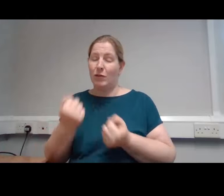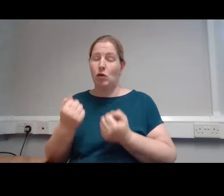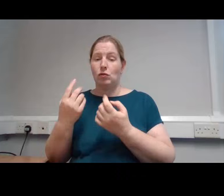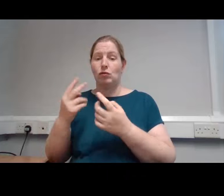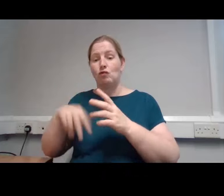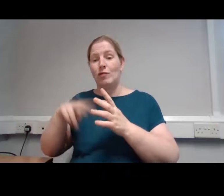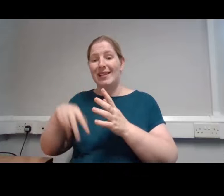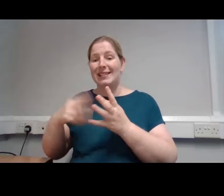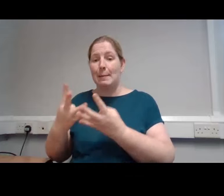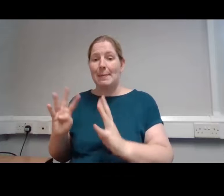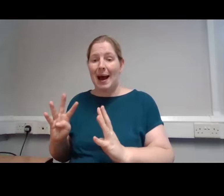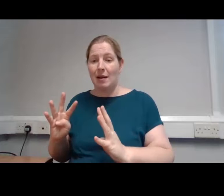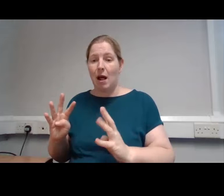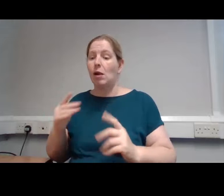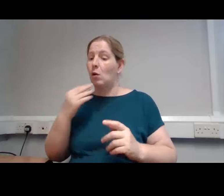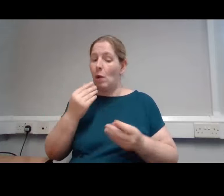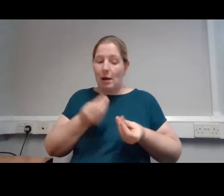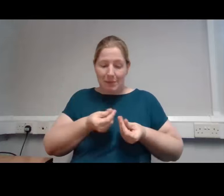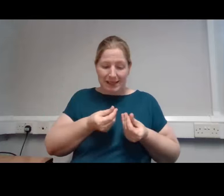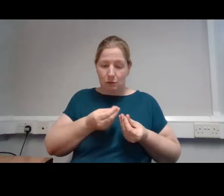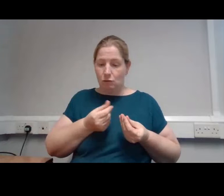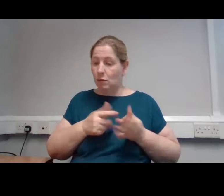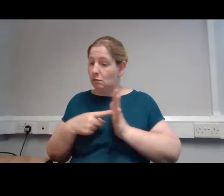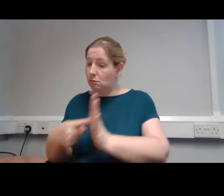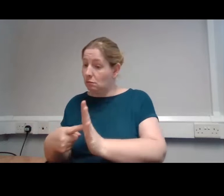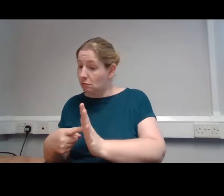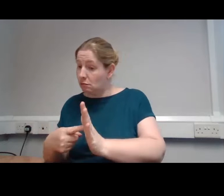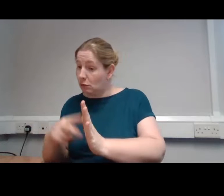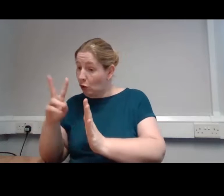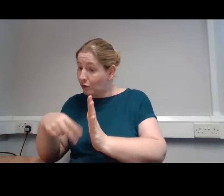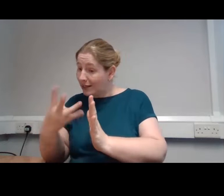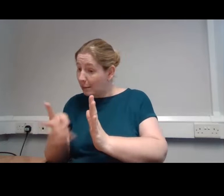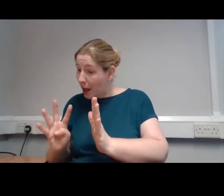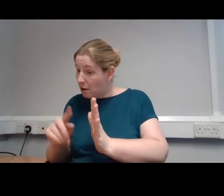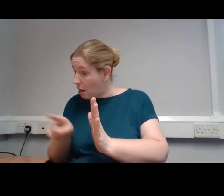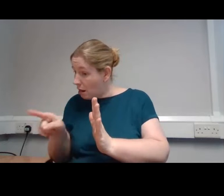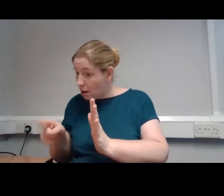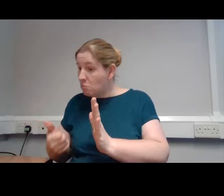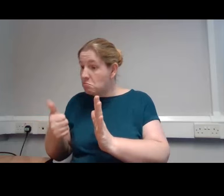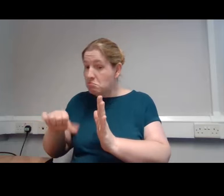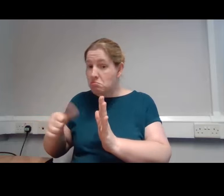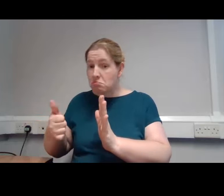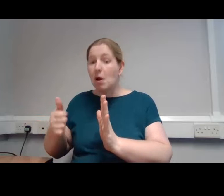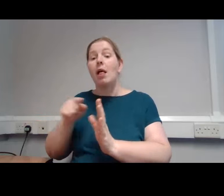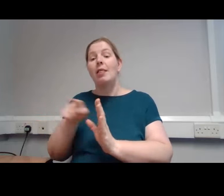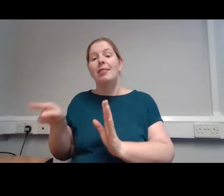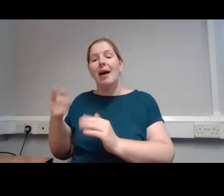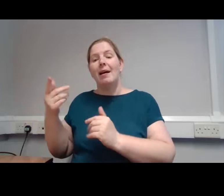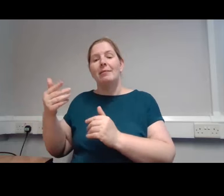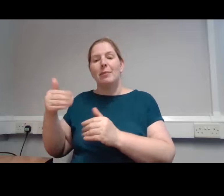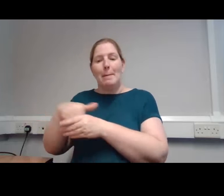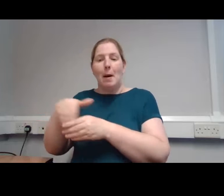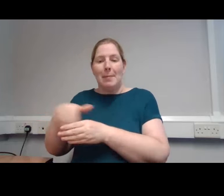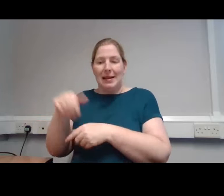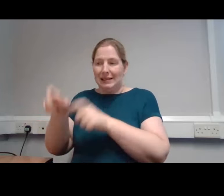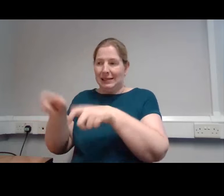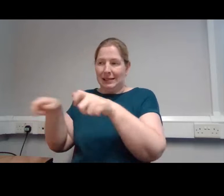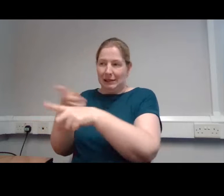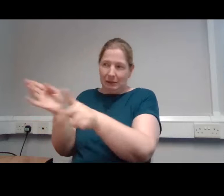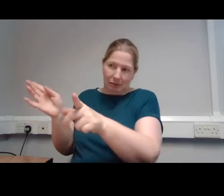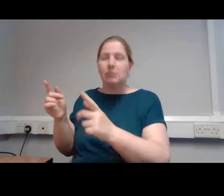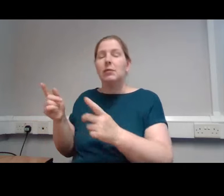areas, when they're putting out materials, are putting it through the readers panel, and the readers panel is made up of members of the public. So